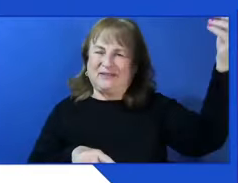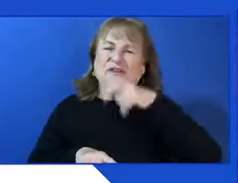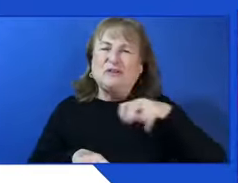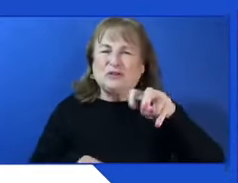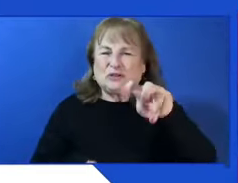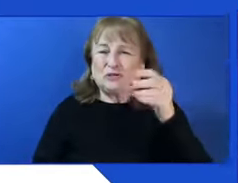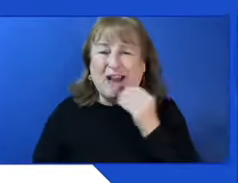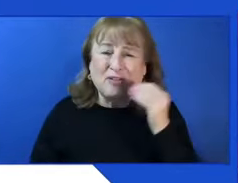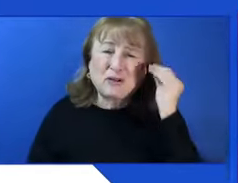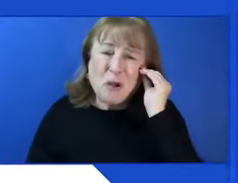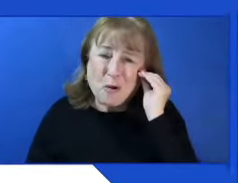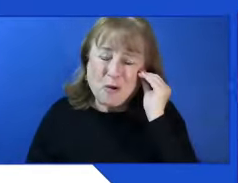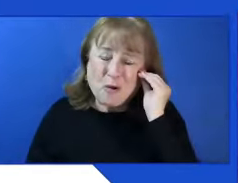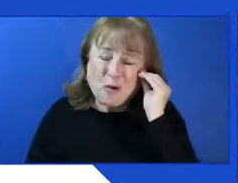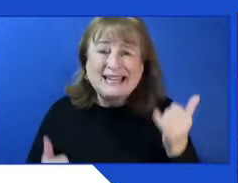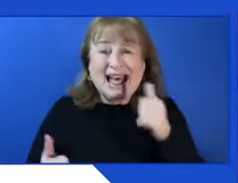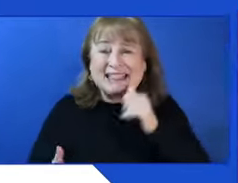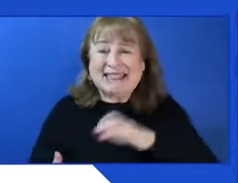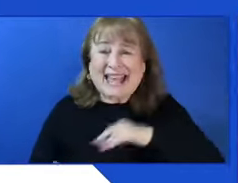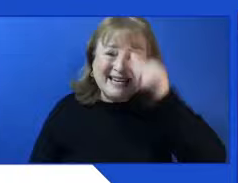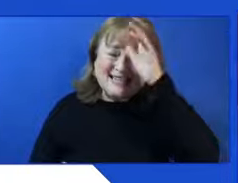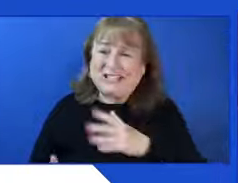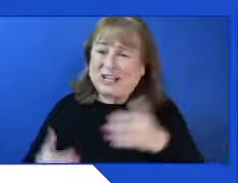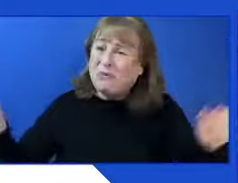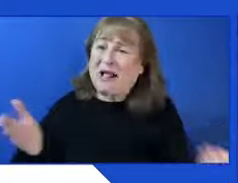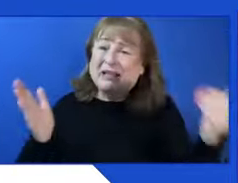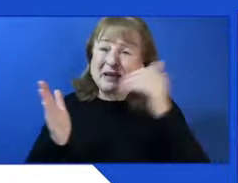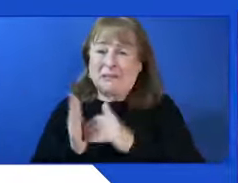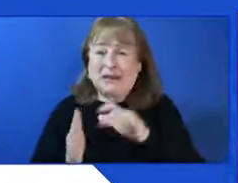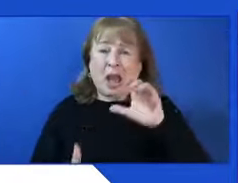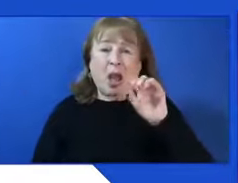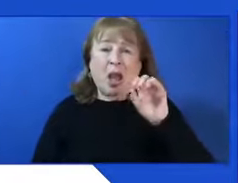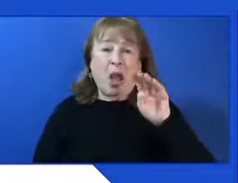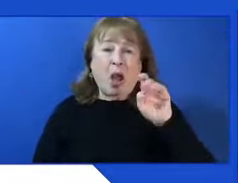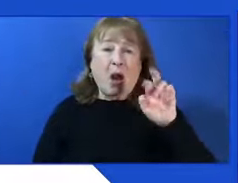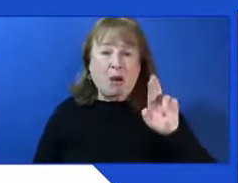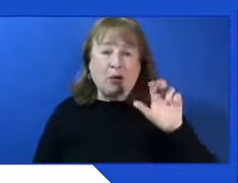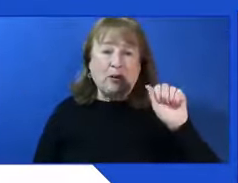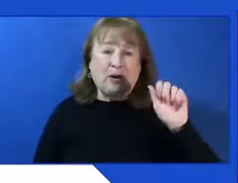home. And now, ladies and gentlemen, welcome again, Omer Adam.